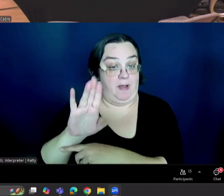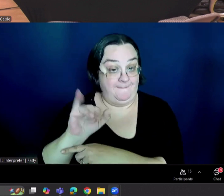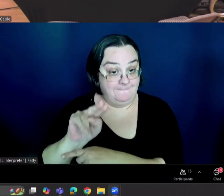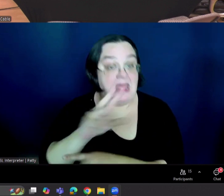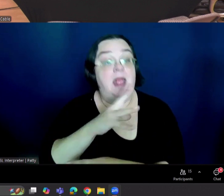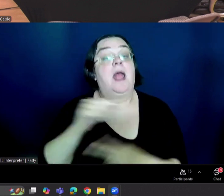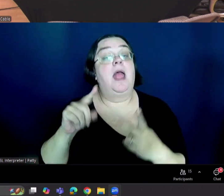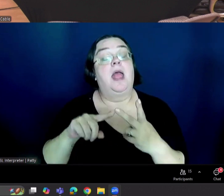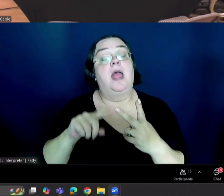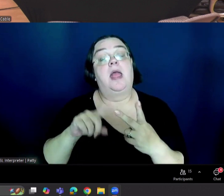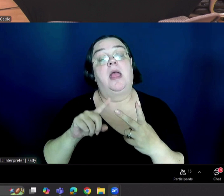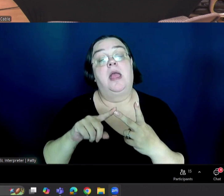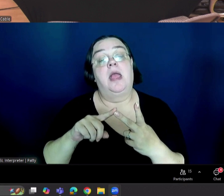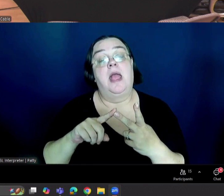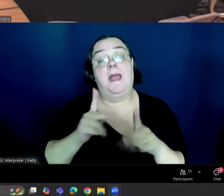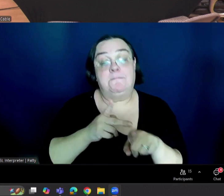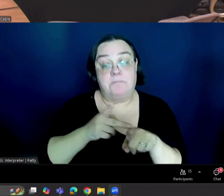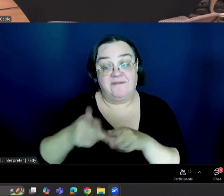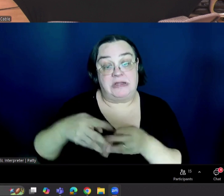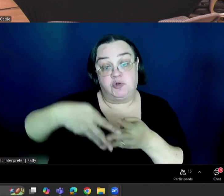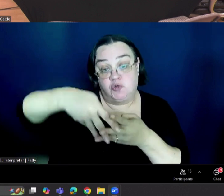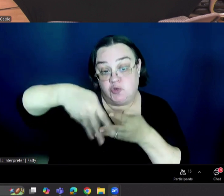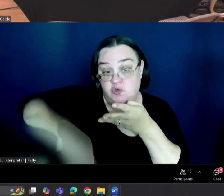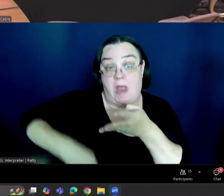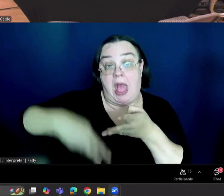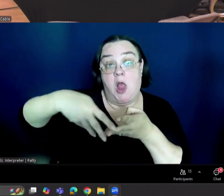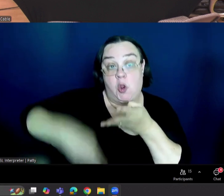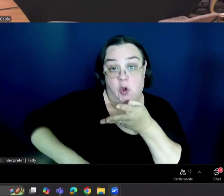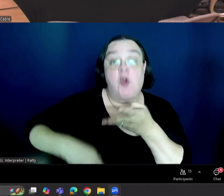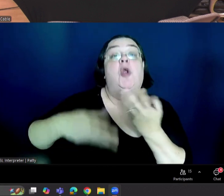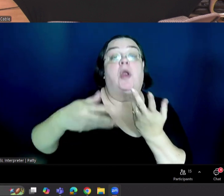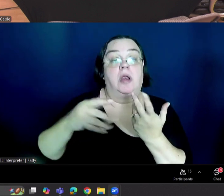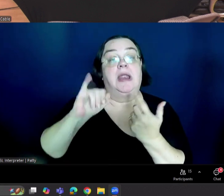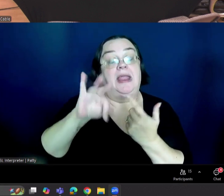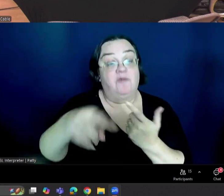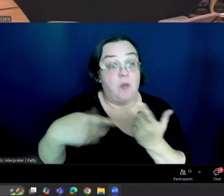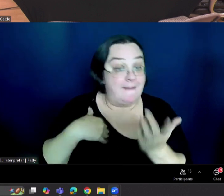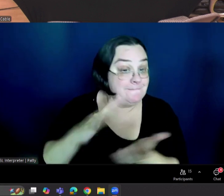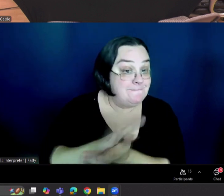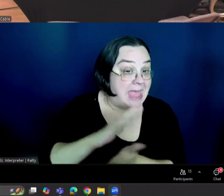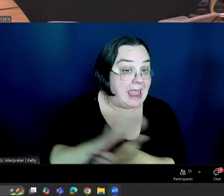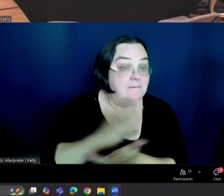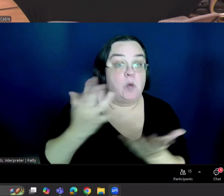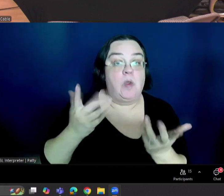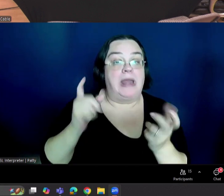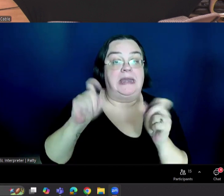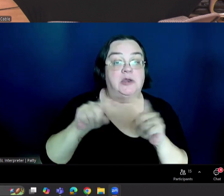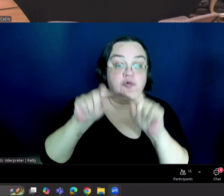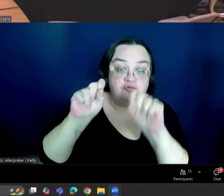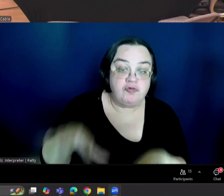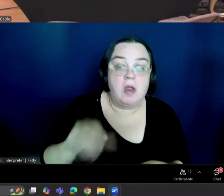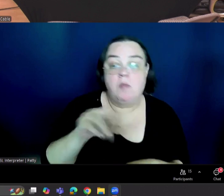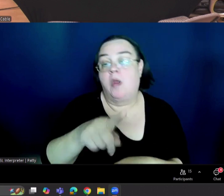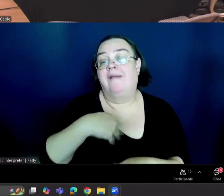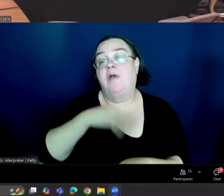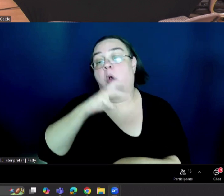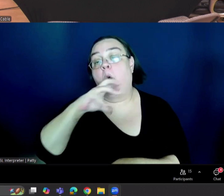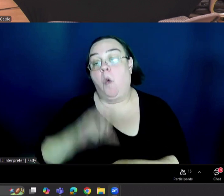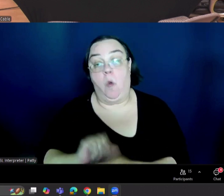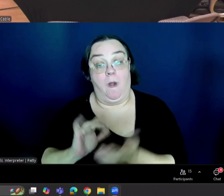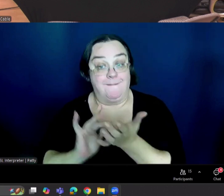a professional shredder. So if you have papers that need to be dropped off or if you have old